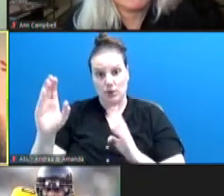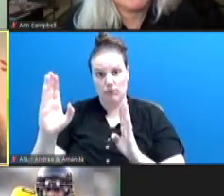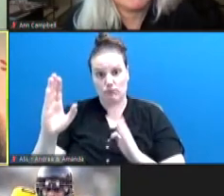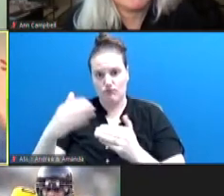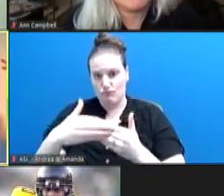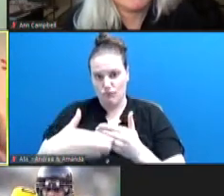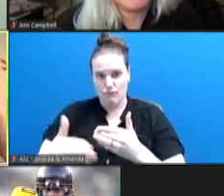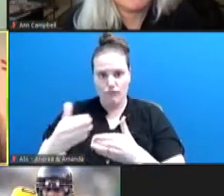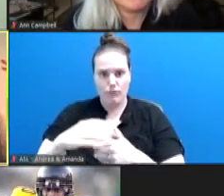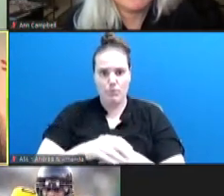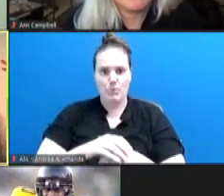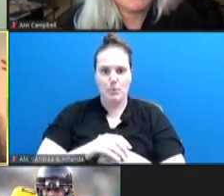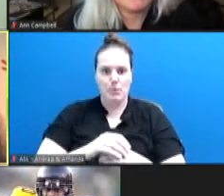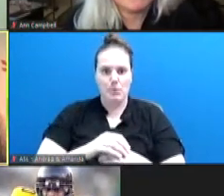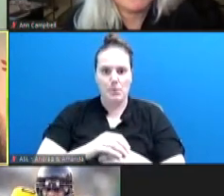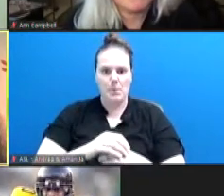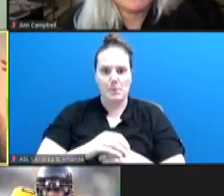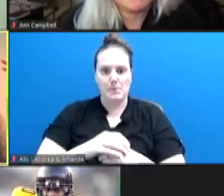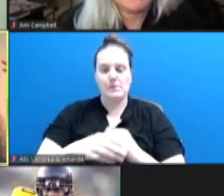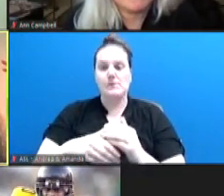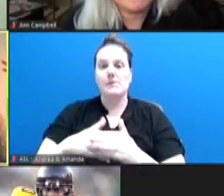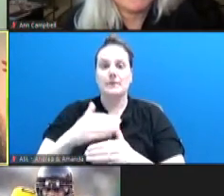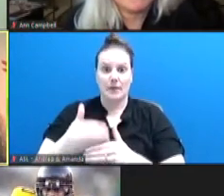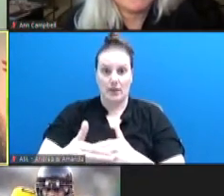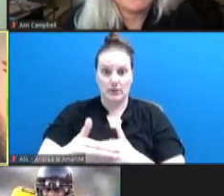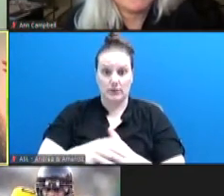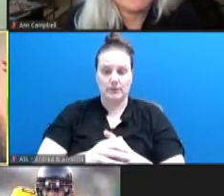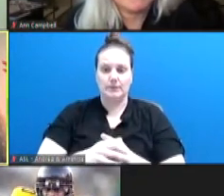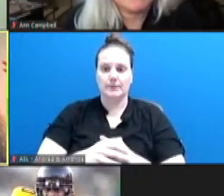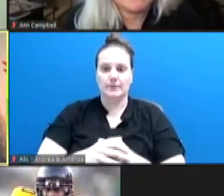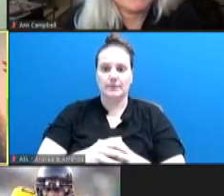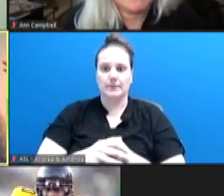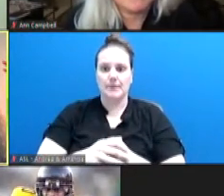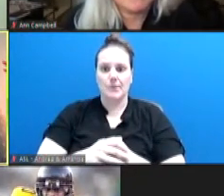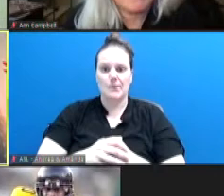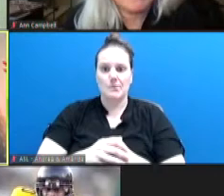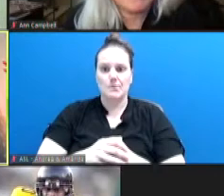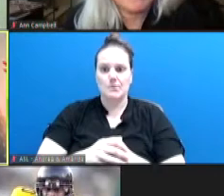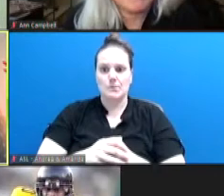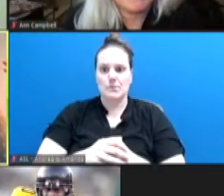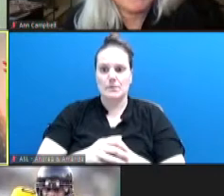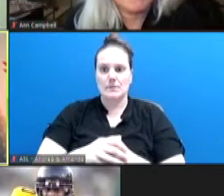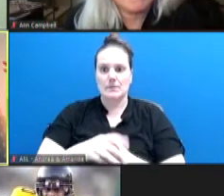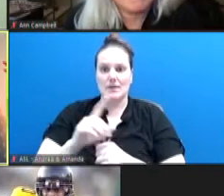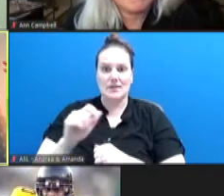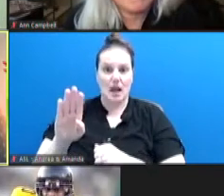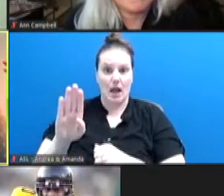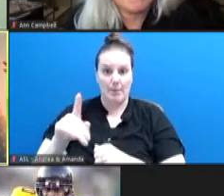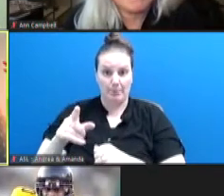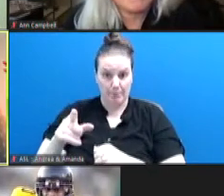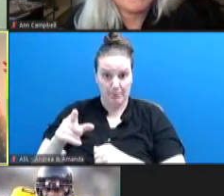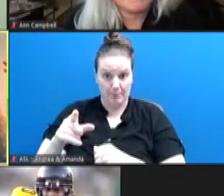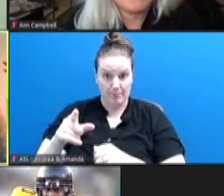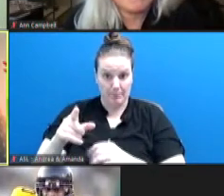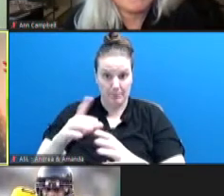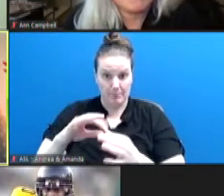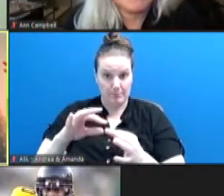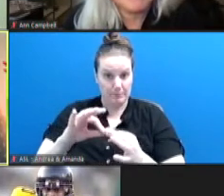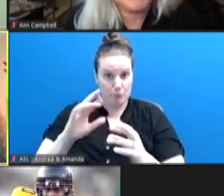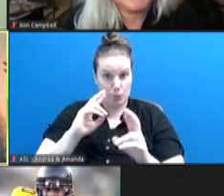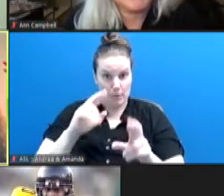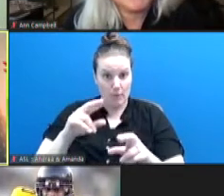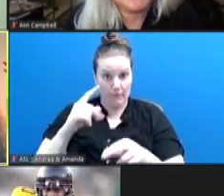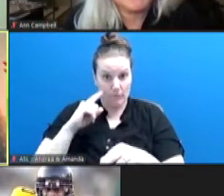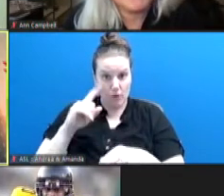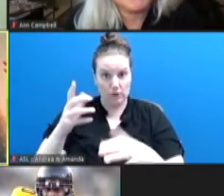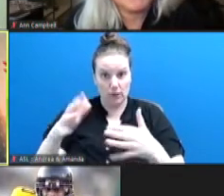So next we have a request. I would like to wonder if Zainab, can you give the update and report for the